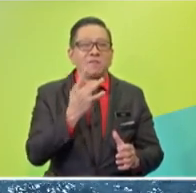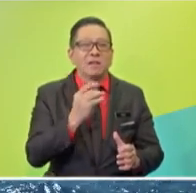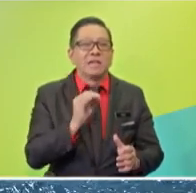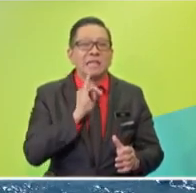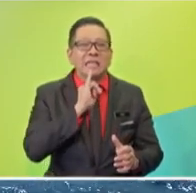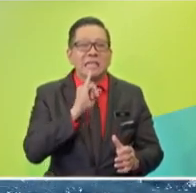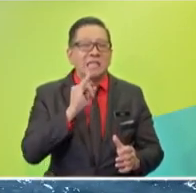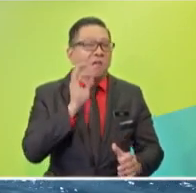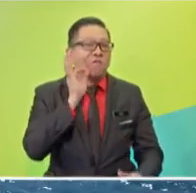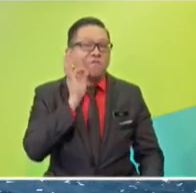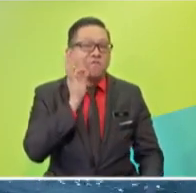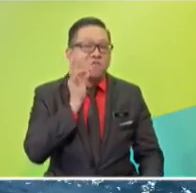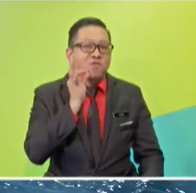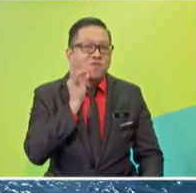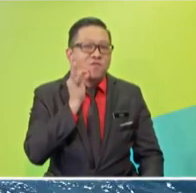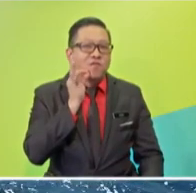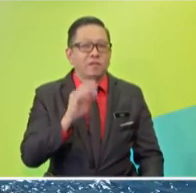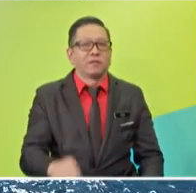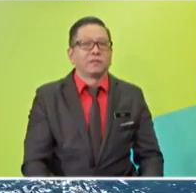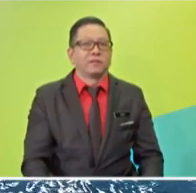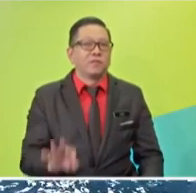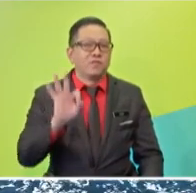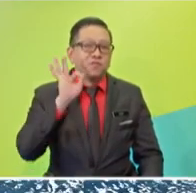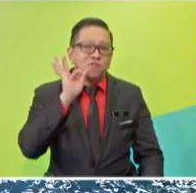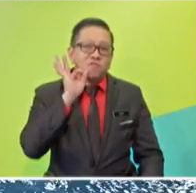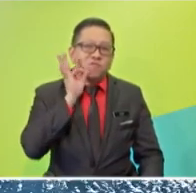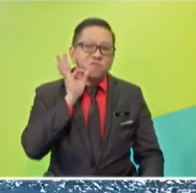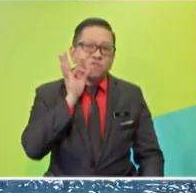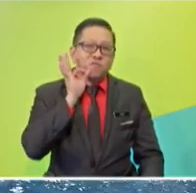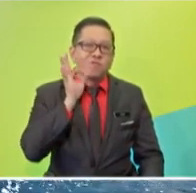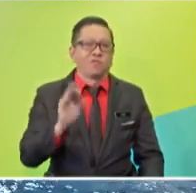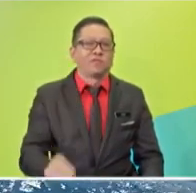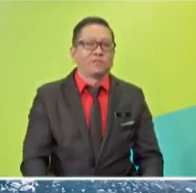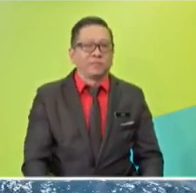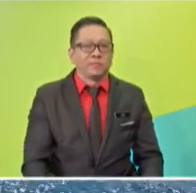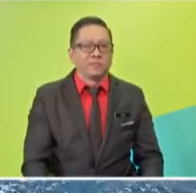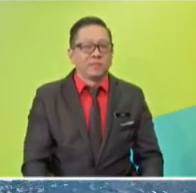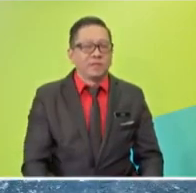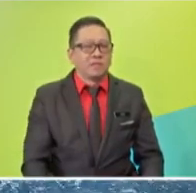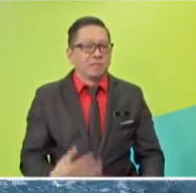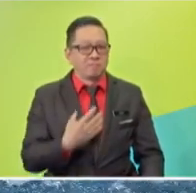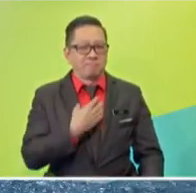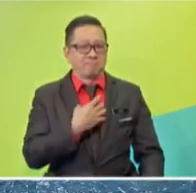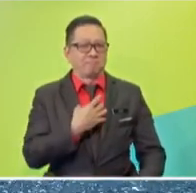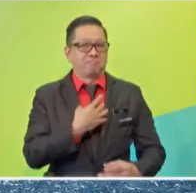Flavor. All right, good job, Ilman. Actually, Jin mentioned in the conversation she loves